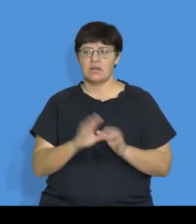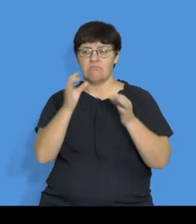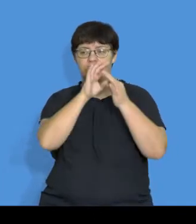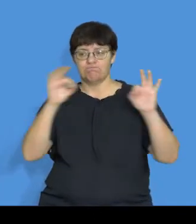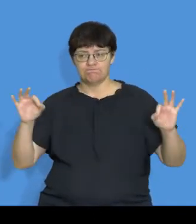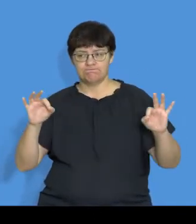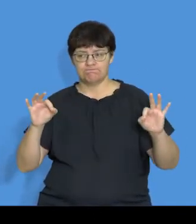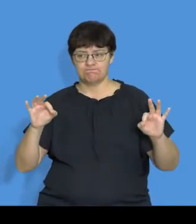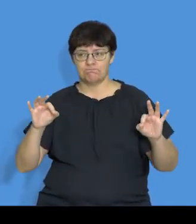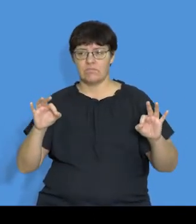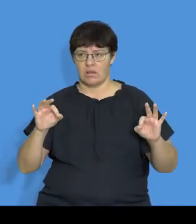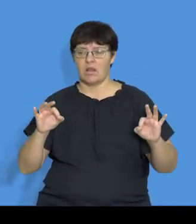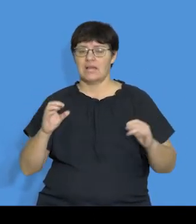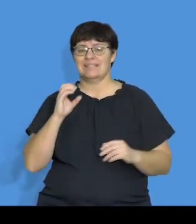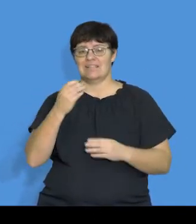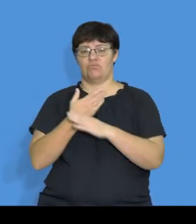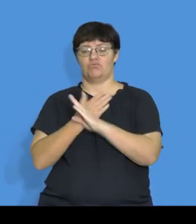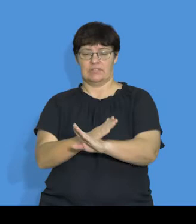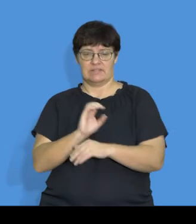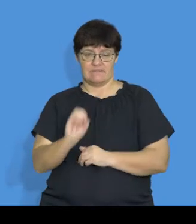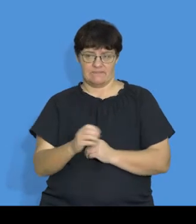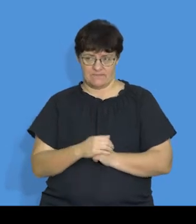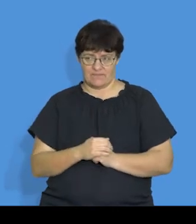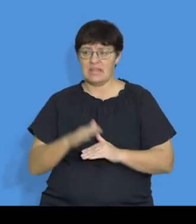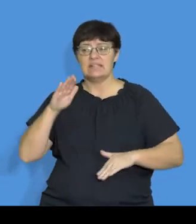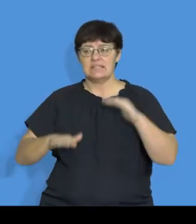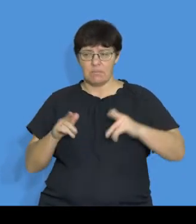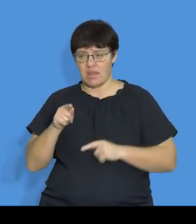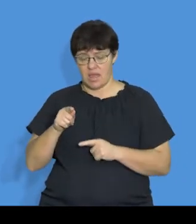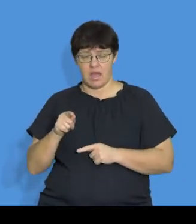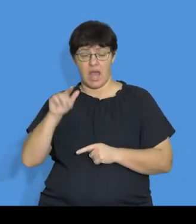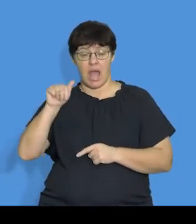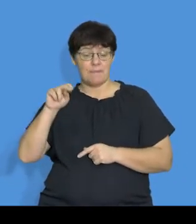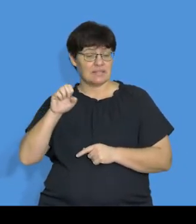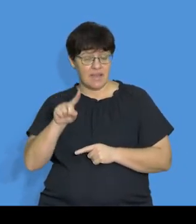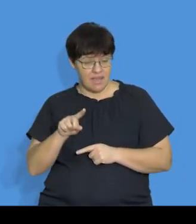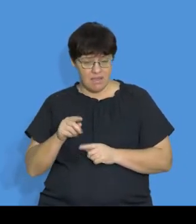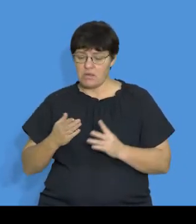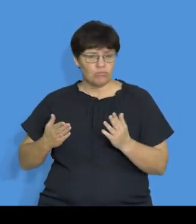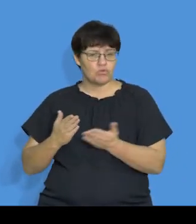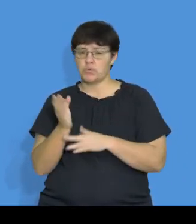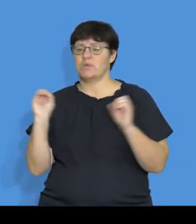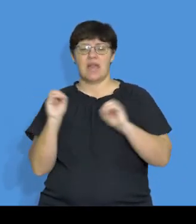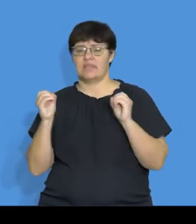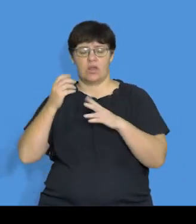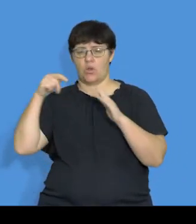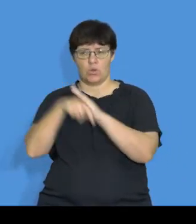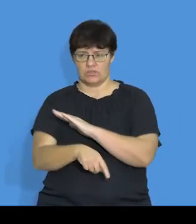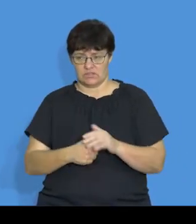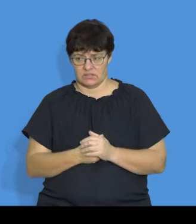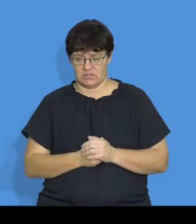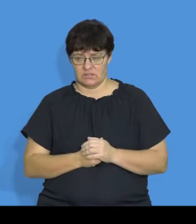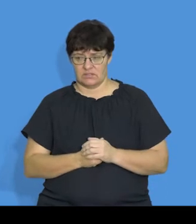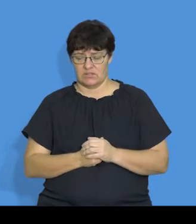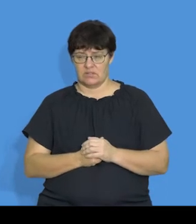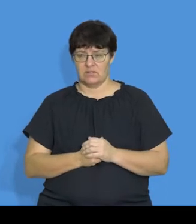conducting wires offers 0 resistance. Similarly, the ammeter, across the ammeter, there's a potential difference of